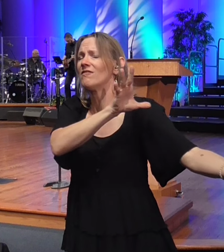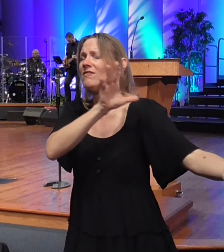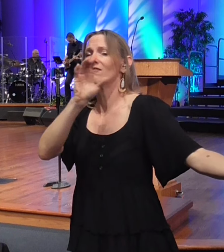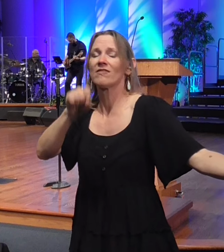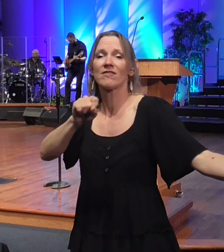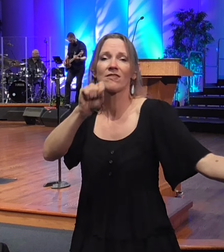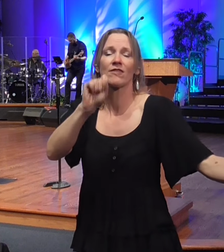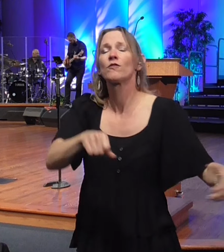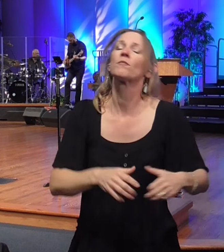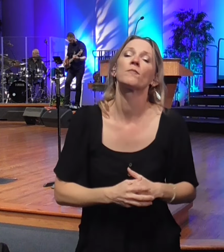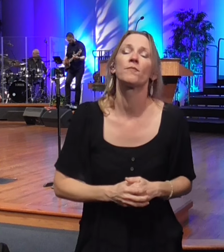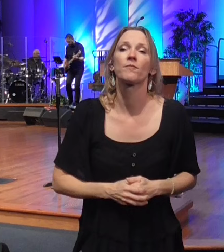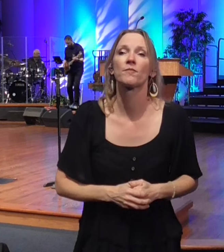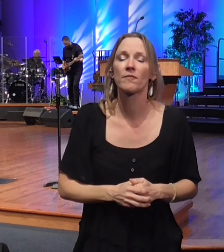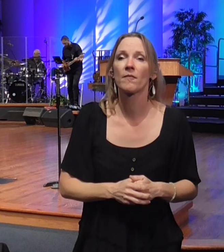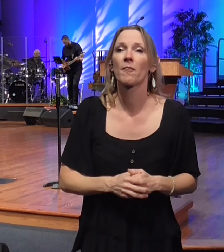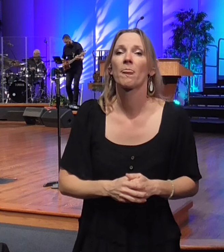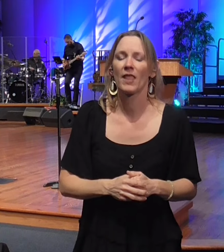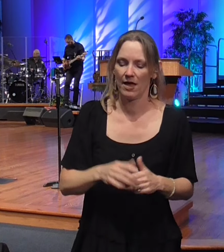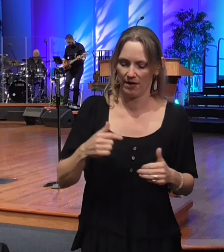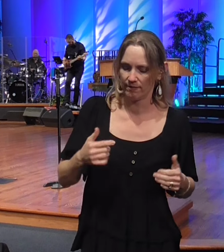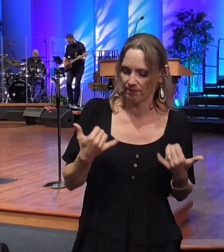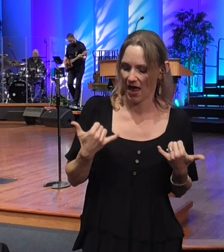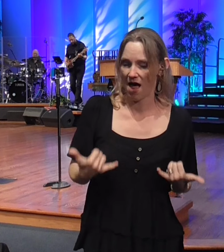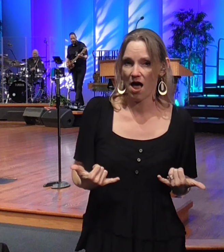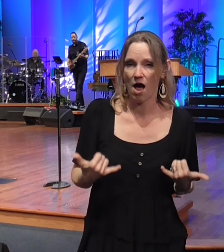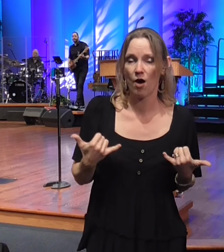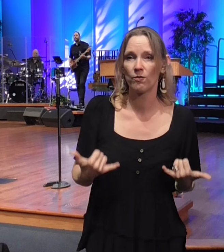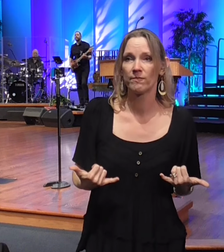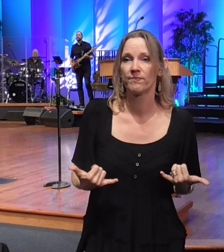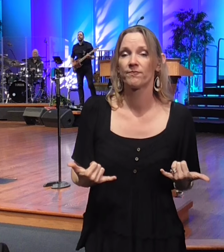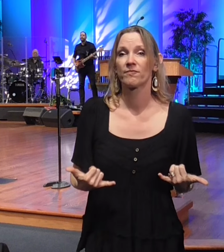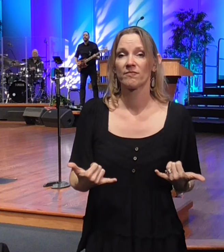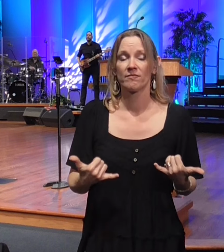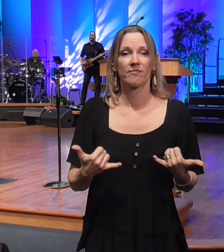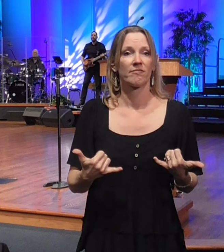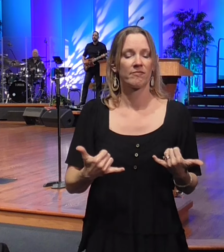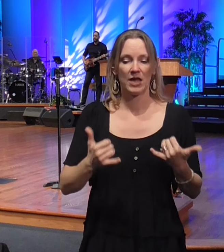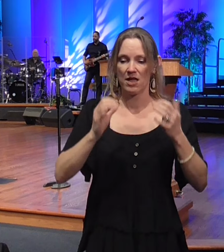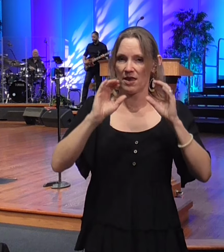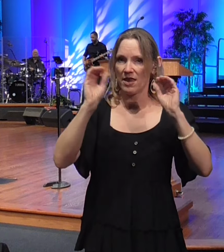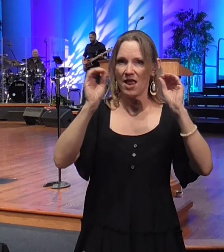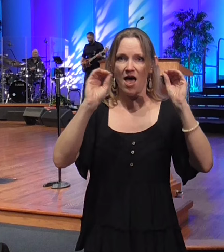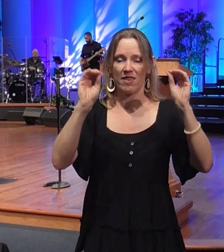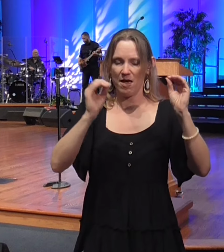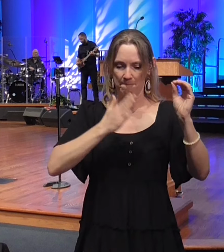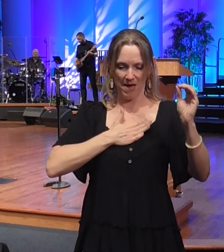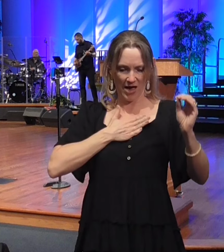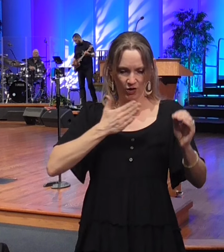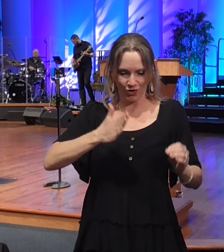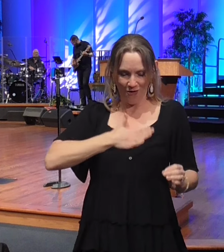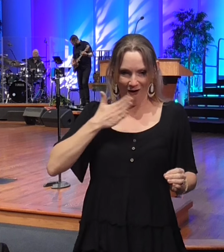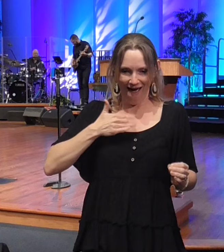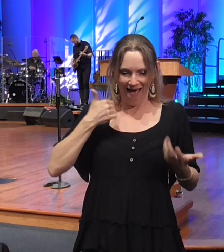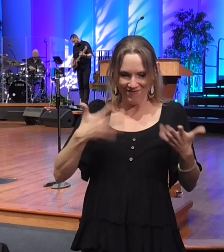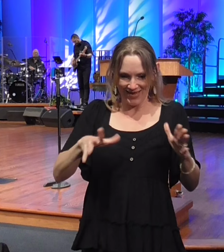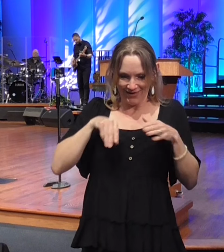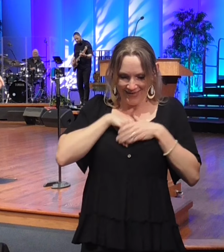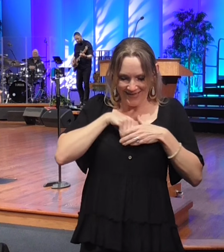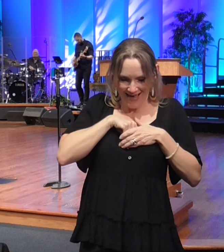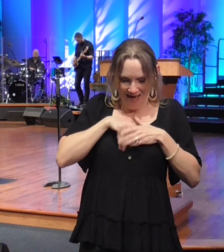Yeah. And now there's nothing that can take this joy I